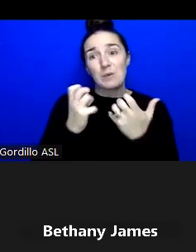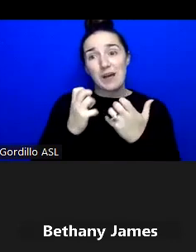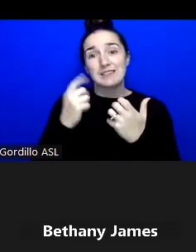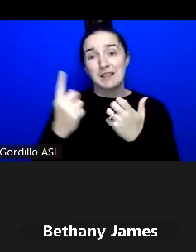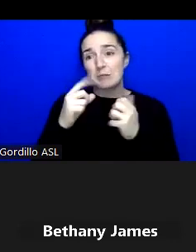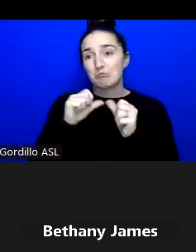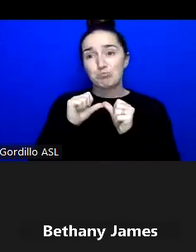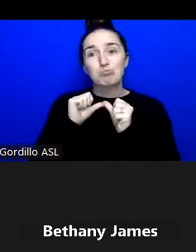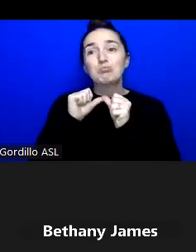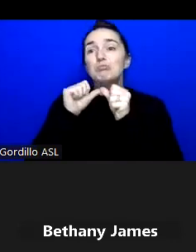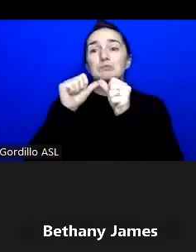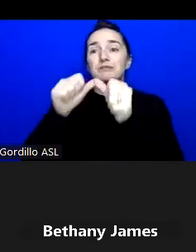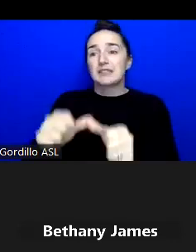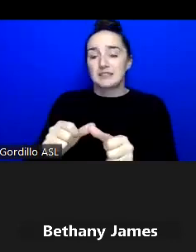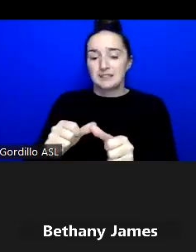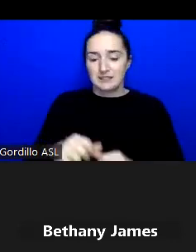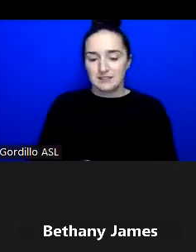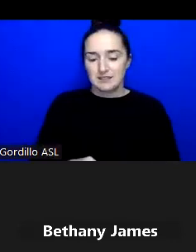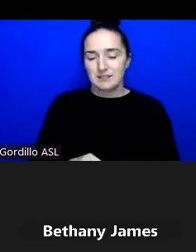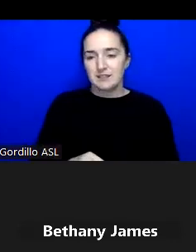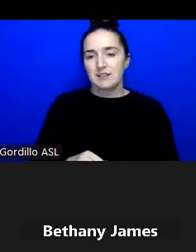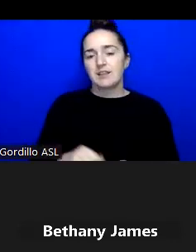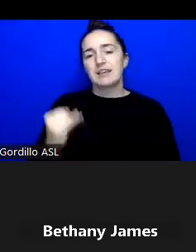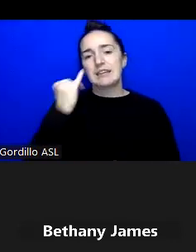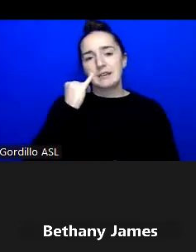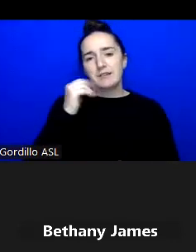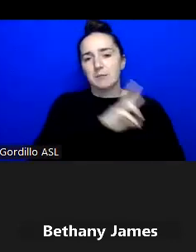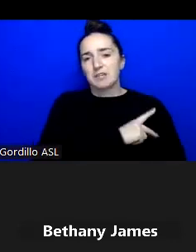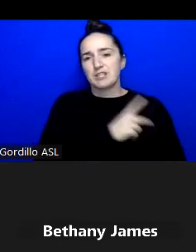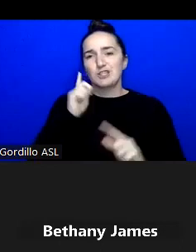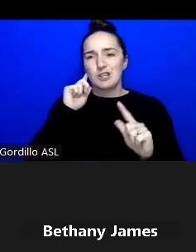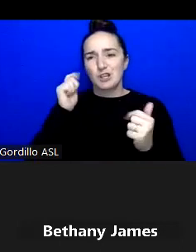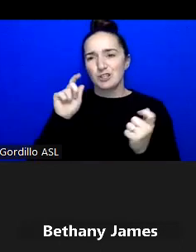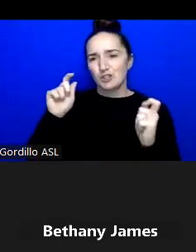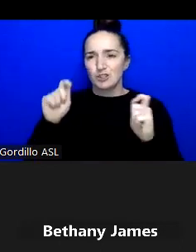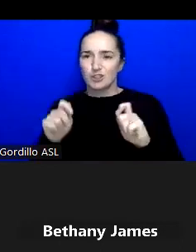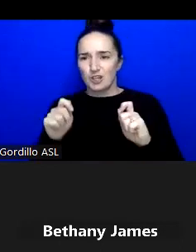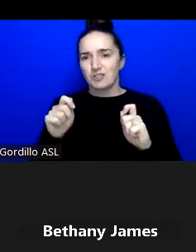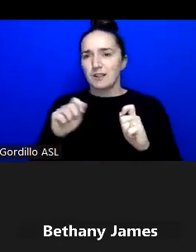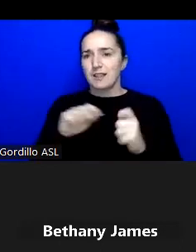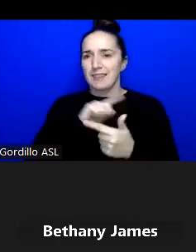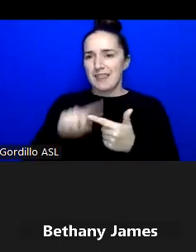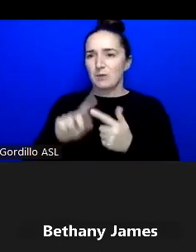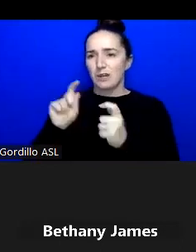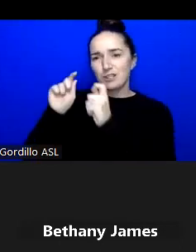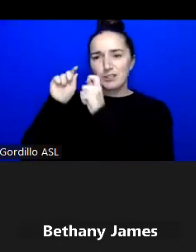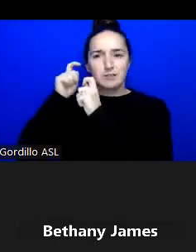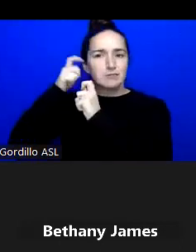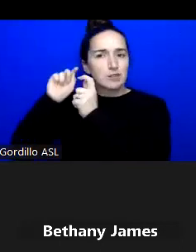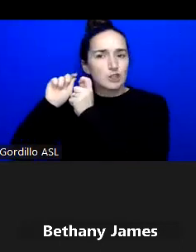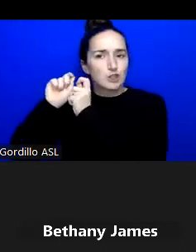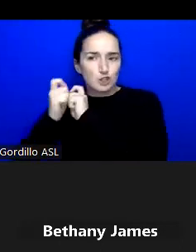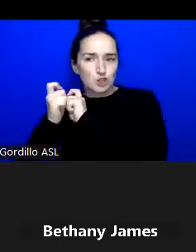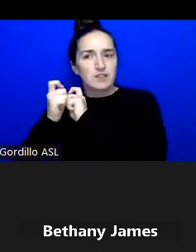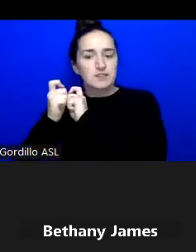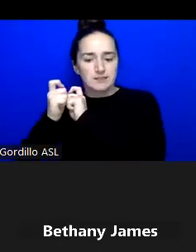us room for adjustment if the patient's hearing loss changes. We don't want to say, oh, no, you picked this device and 2 years down the